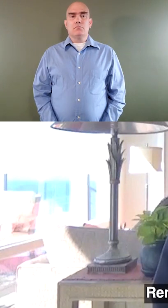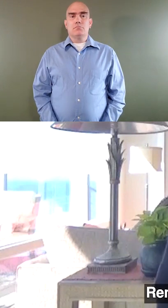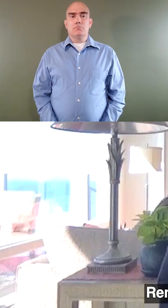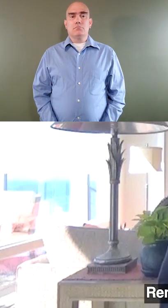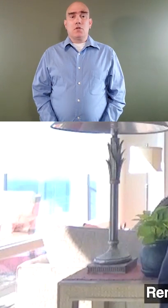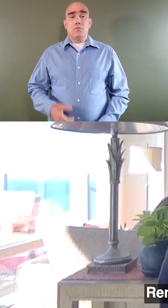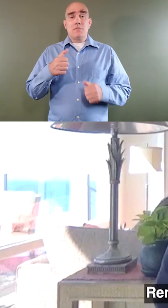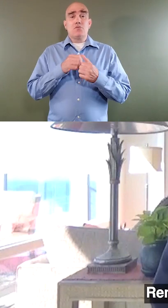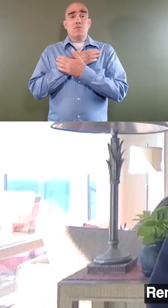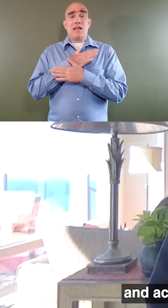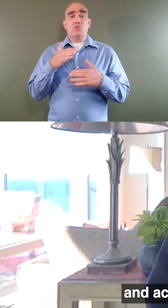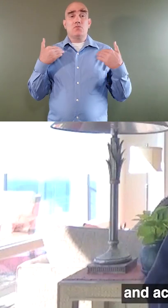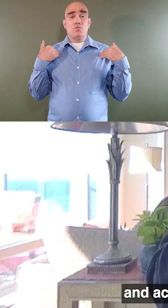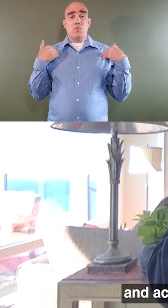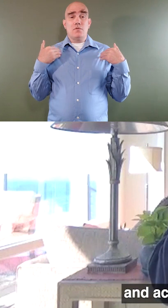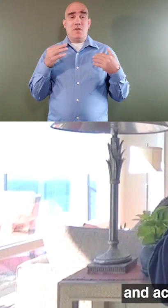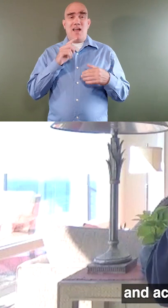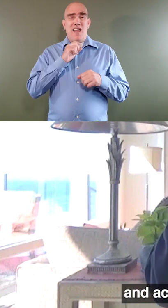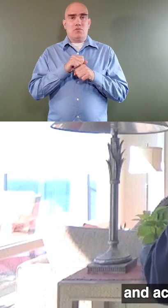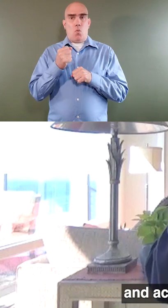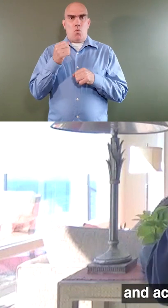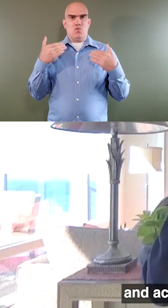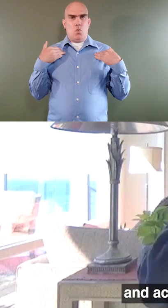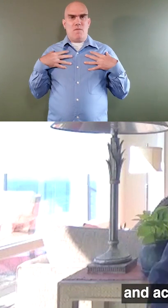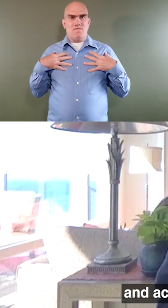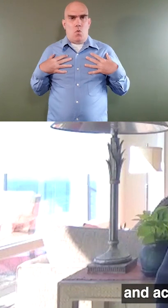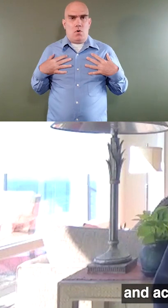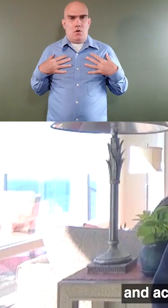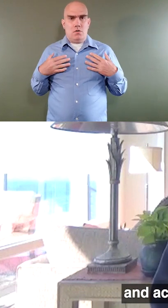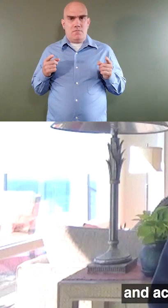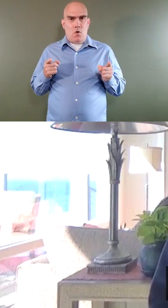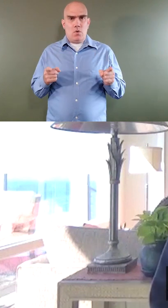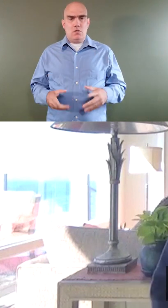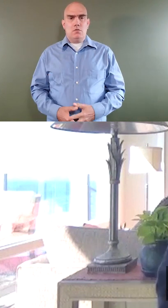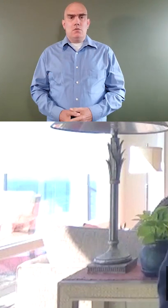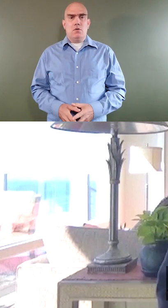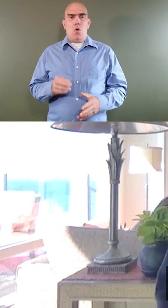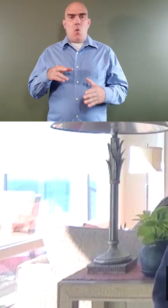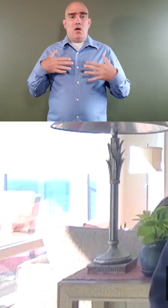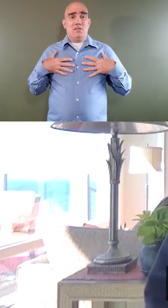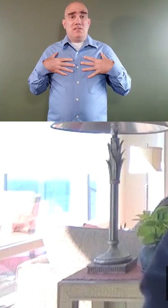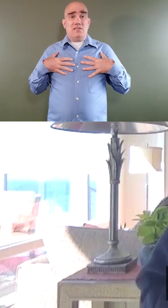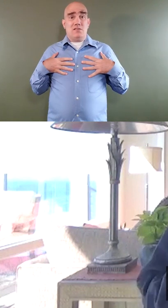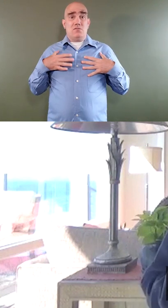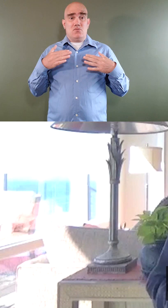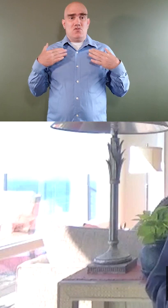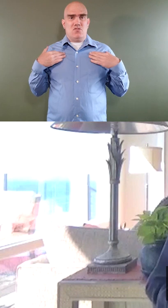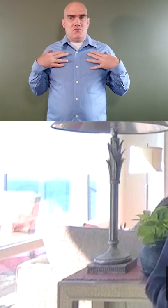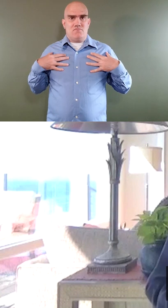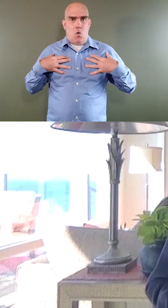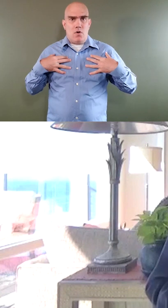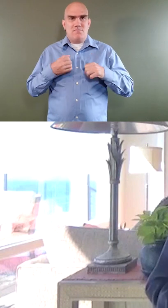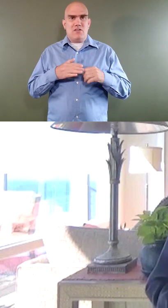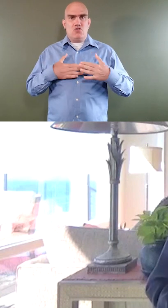Remember to relax your shoulders and actually fold your shoulders forward or tilt your shoulders forward to hollow the